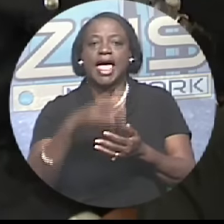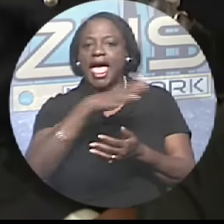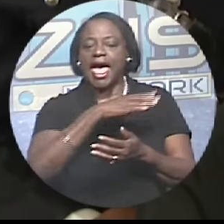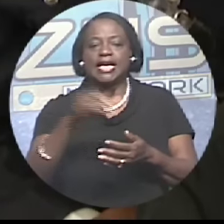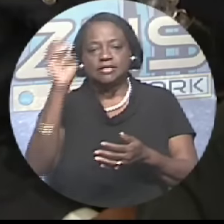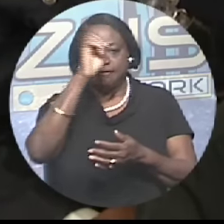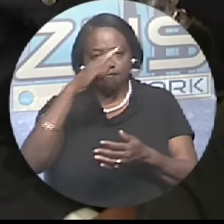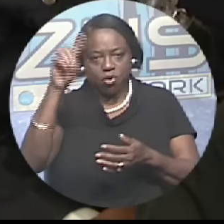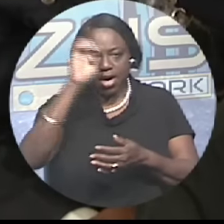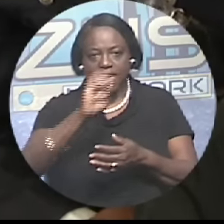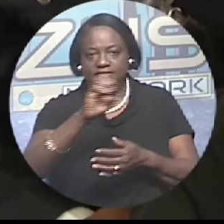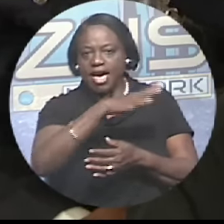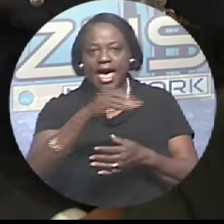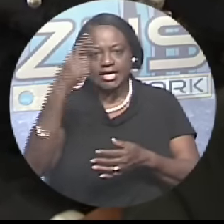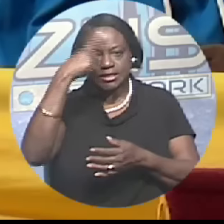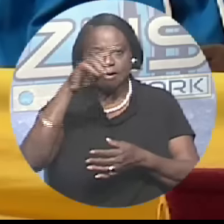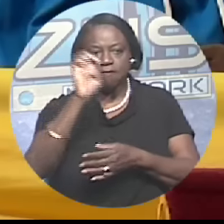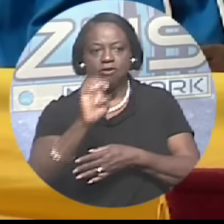and forever,